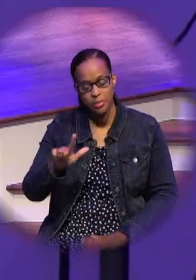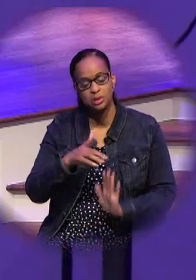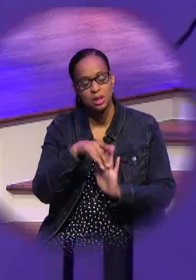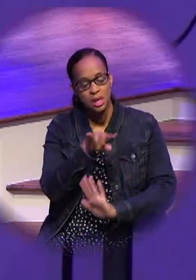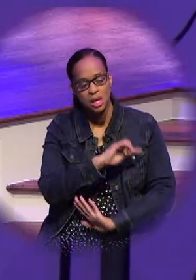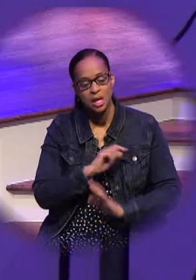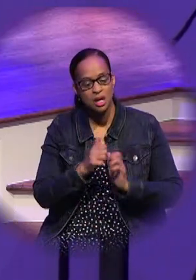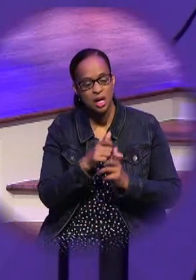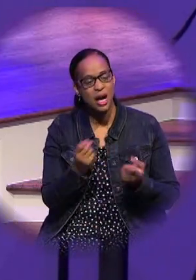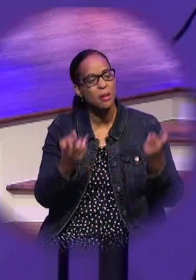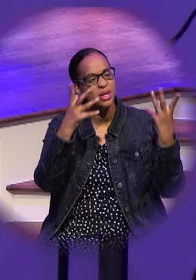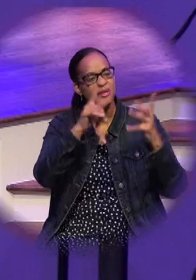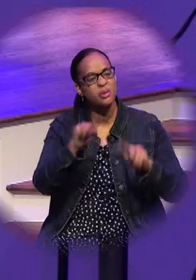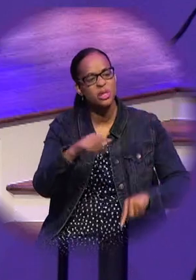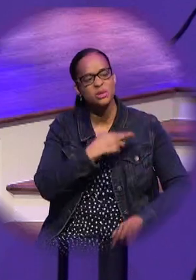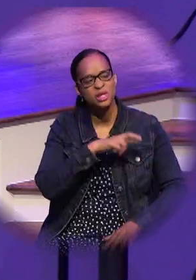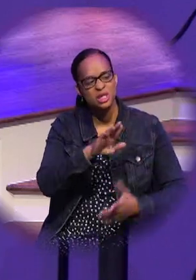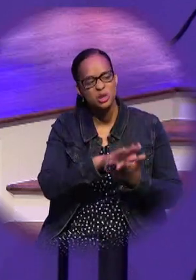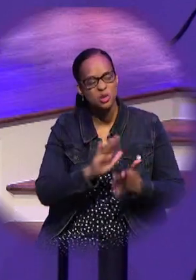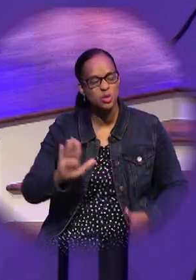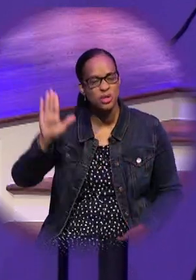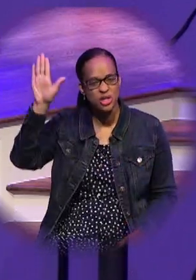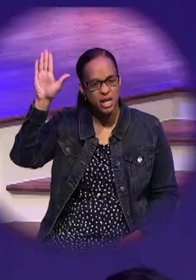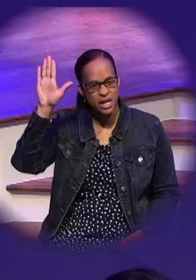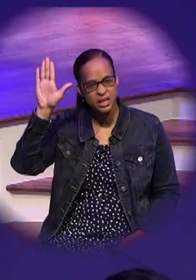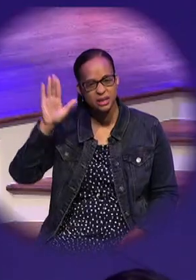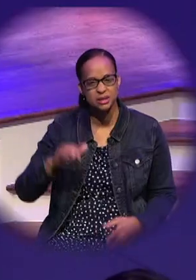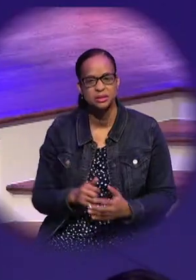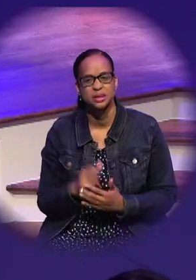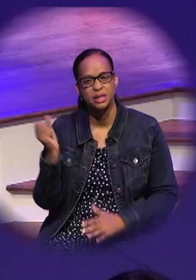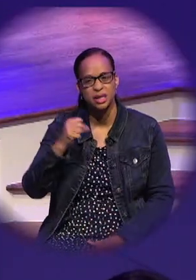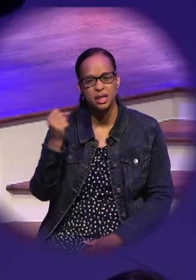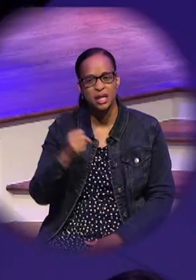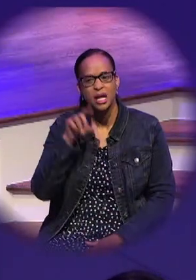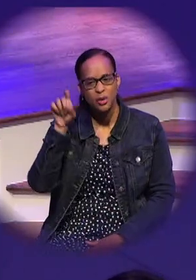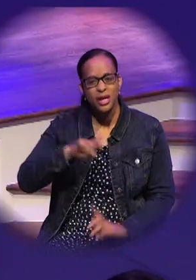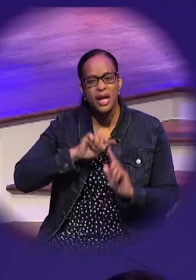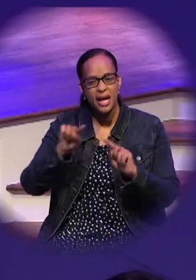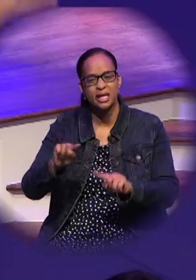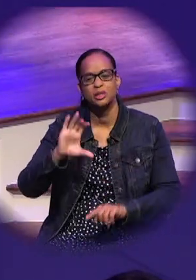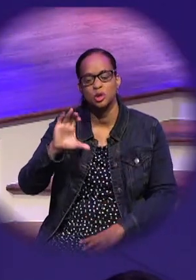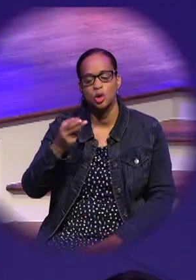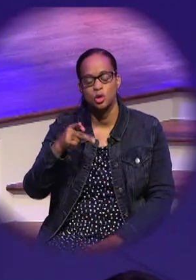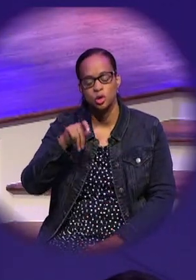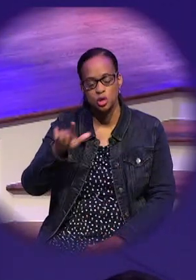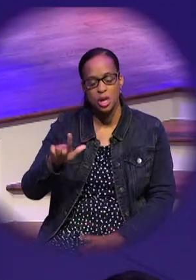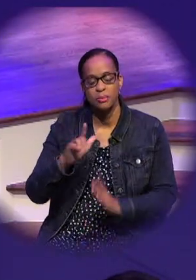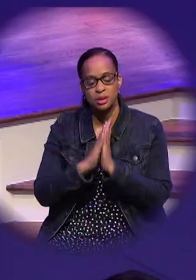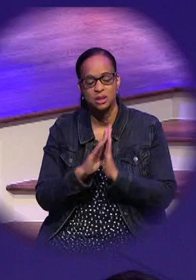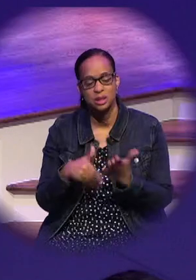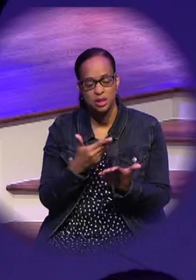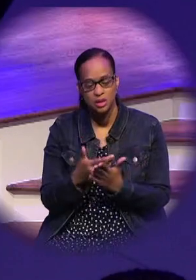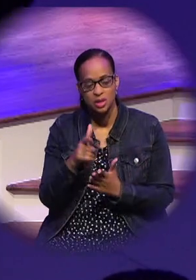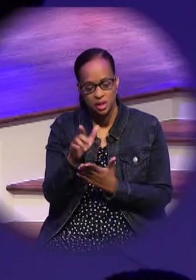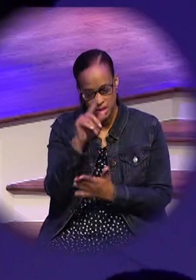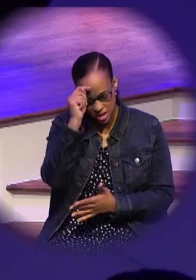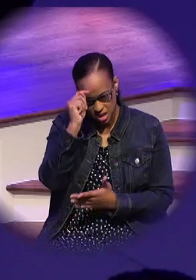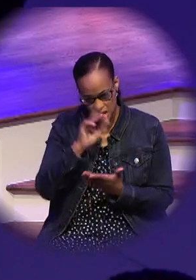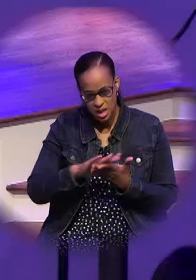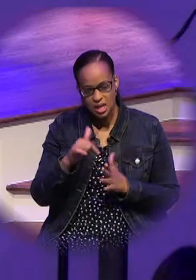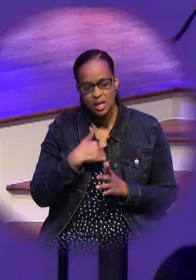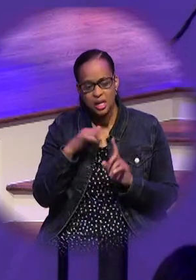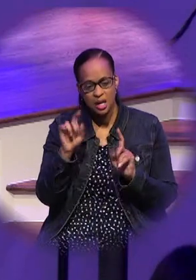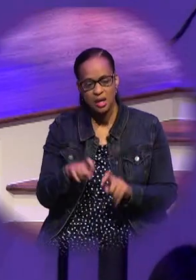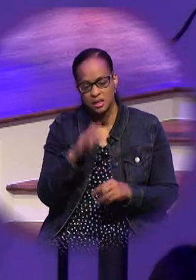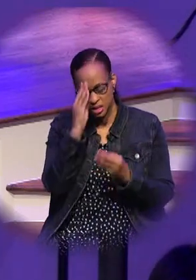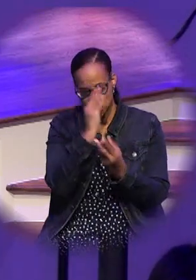went to religious schools where they had chapel, go ahead and raise your hand. Yeah, you had to go to chapel. When I got to seminary, we had to go to chapel. And I'll just